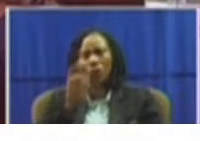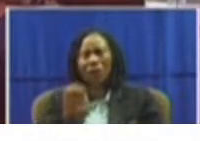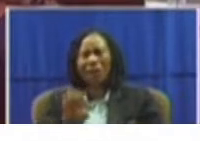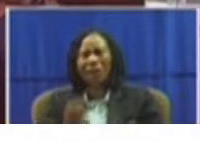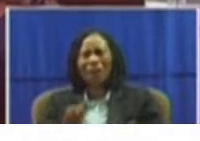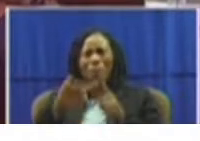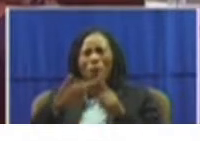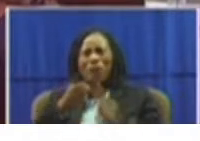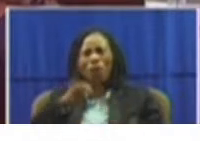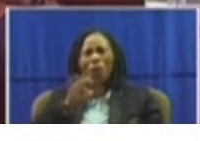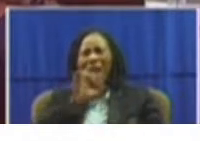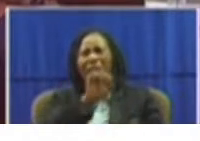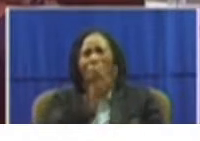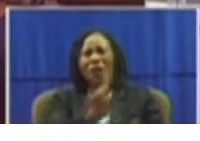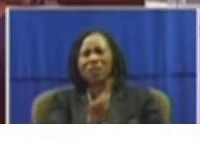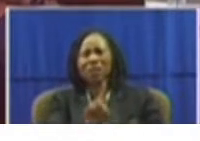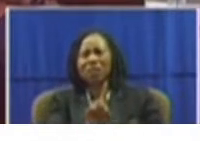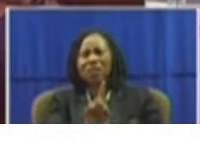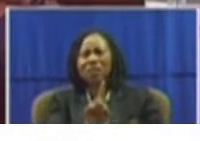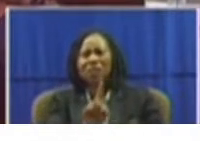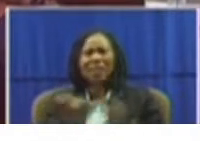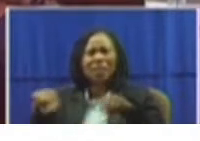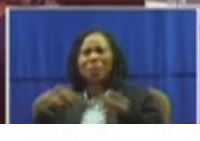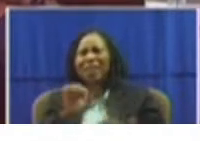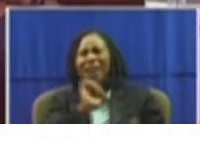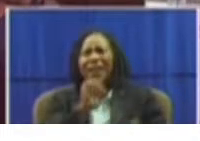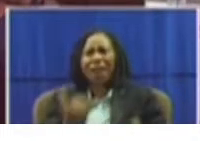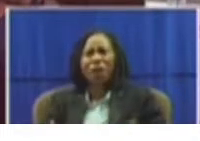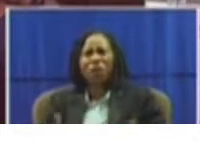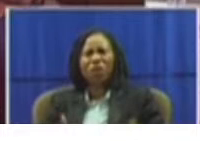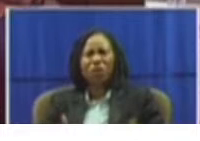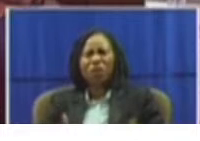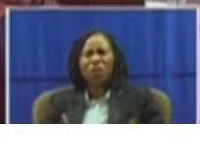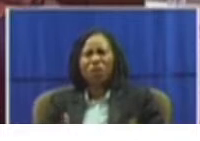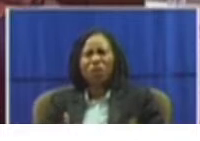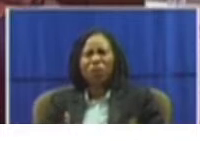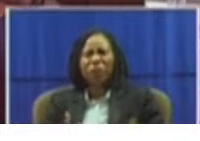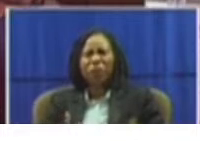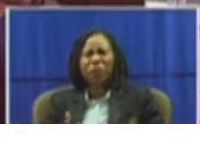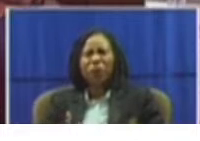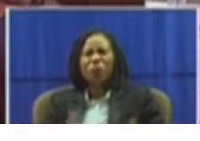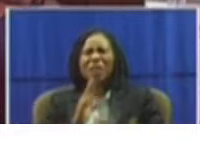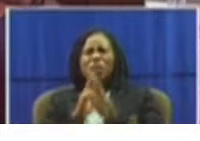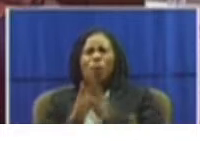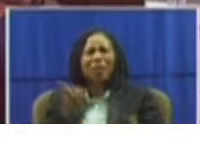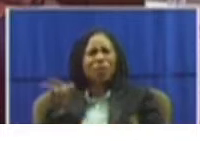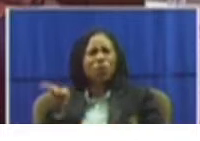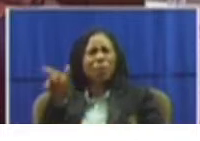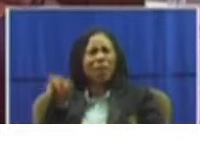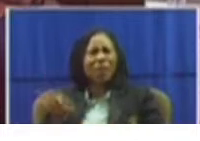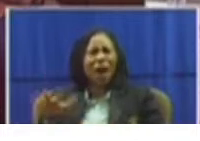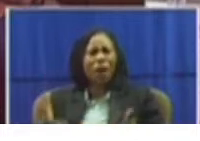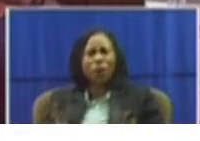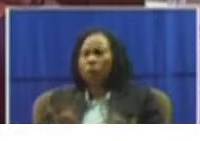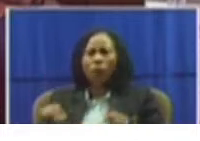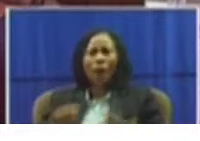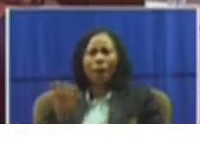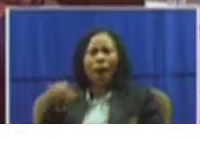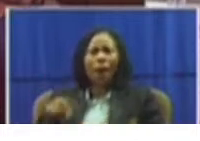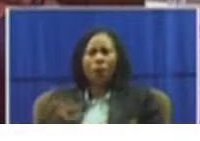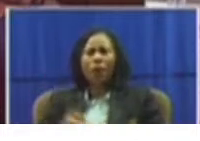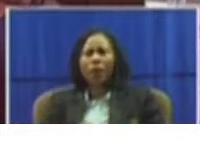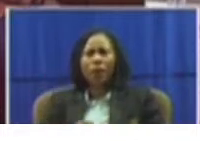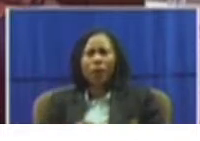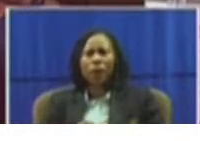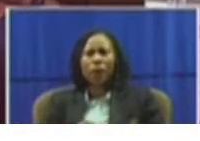now, and the ANC was given an opportunity to speak. So why is she responding to him? Speaker, You can't allow that, Speaker, because otherwise we are